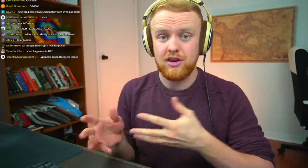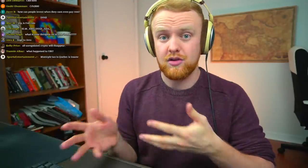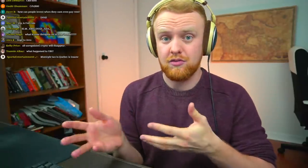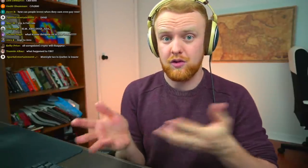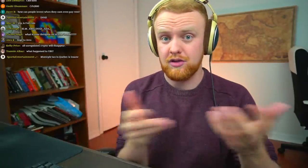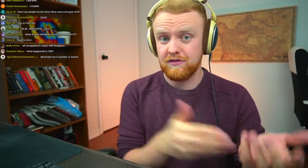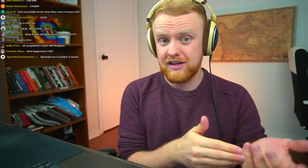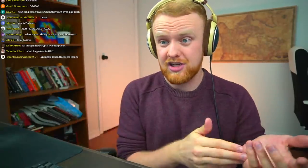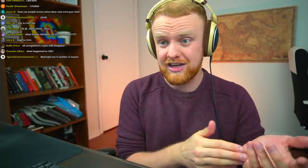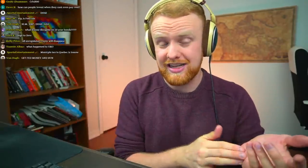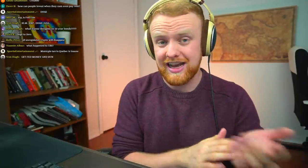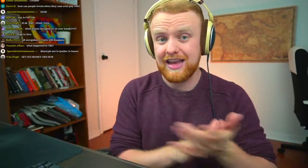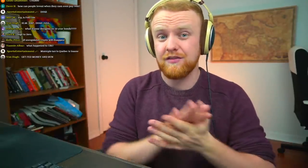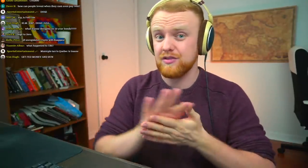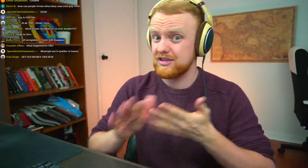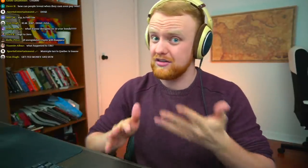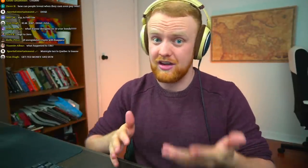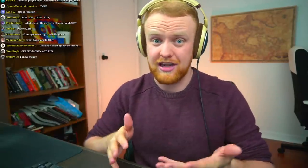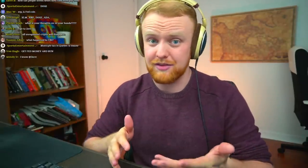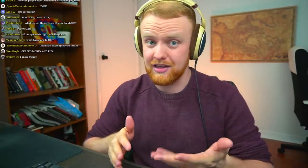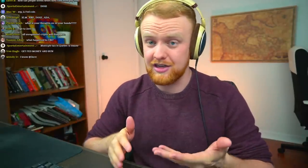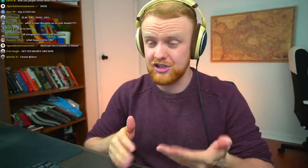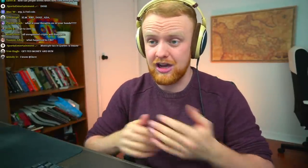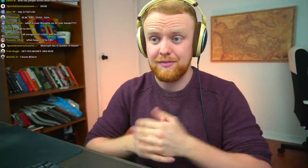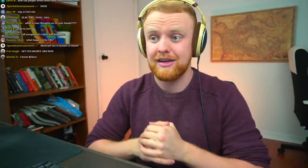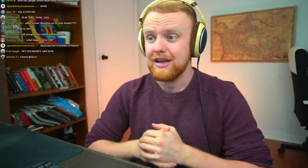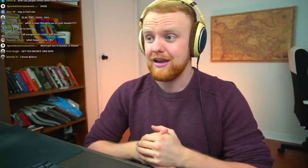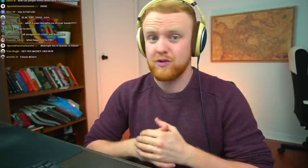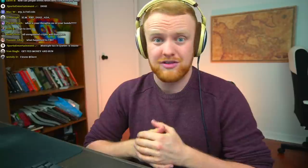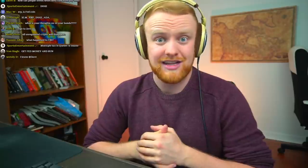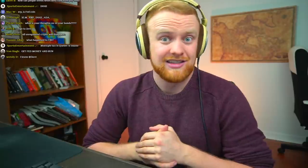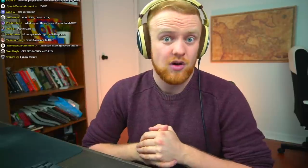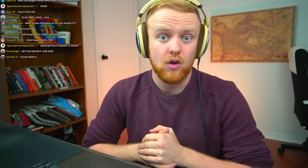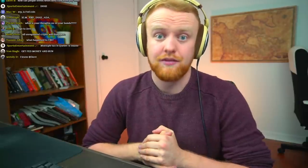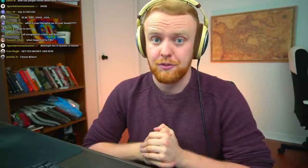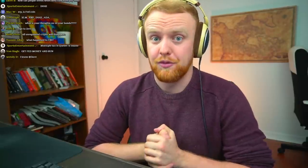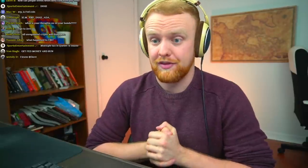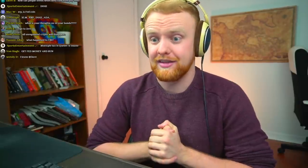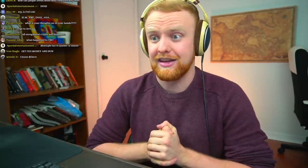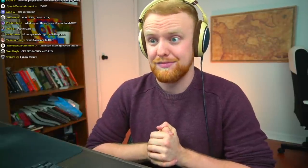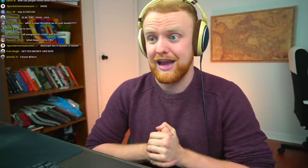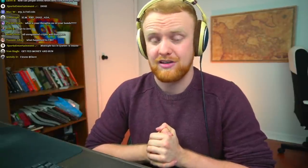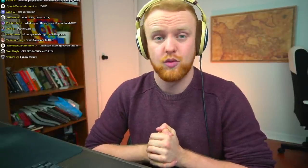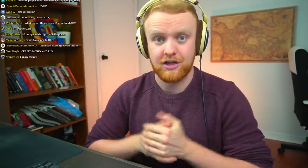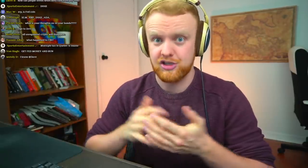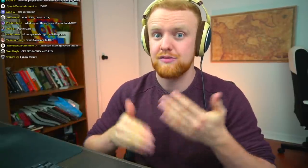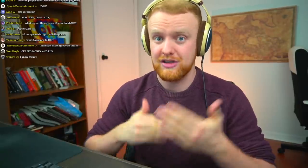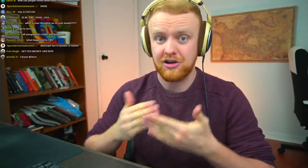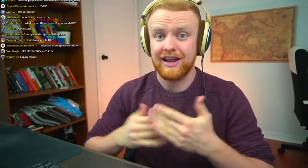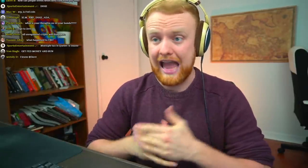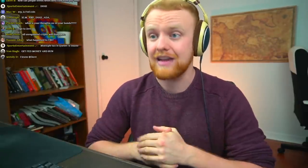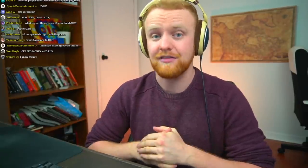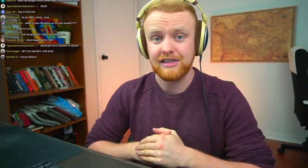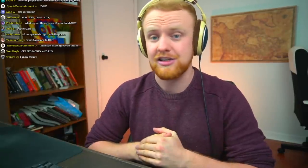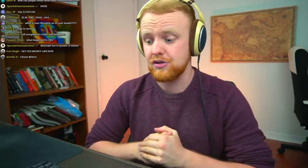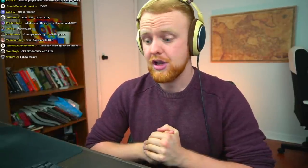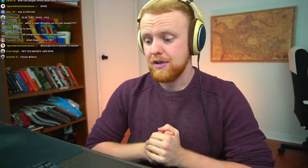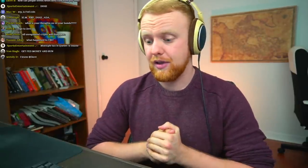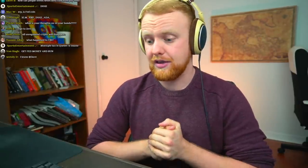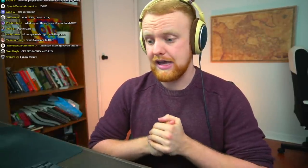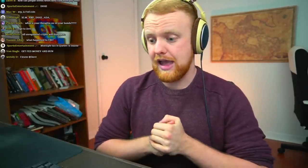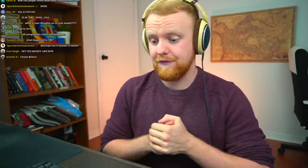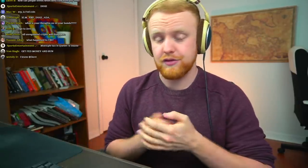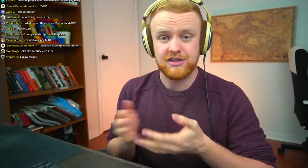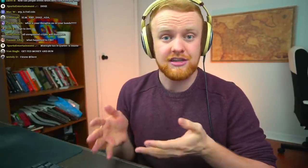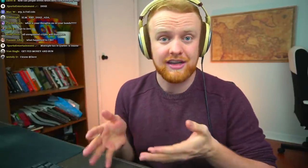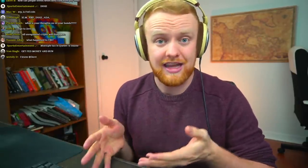Certainly when you finish on EI, if you're still unable to get a job, and of course that's the goal, everyone wants to get back to work and should be trying actively to,